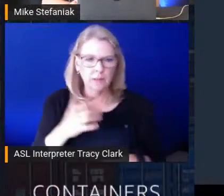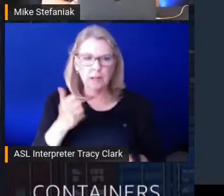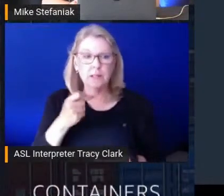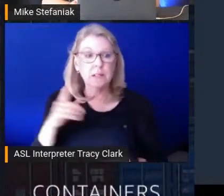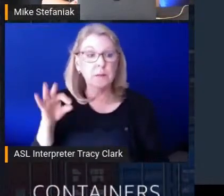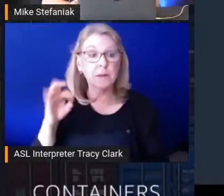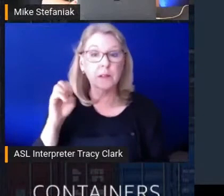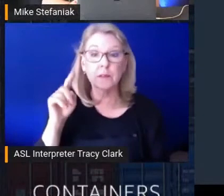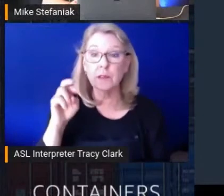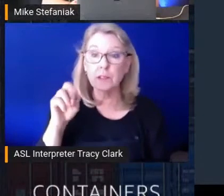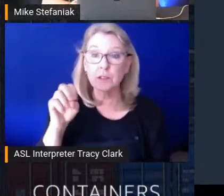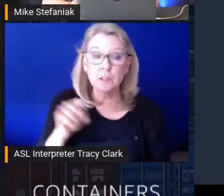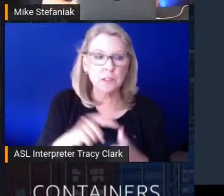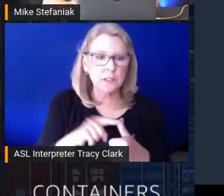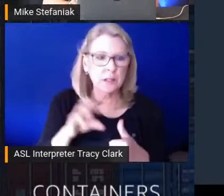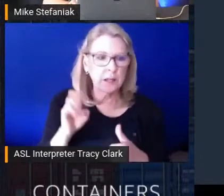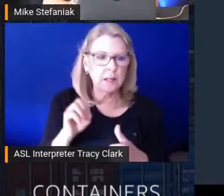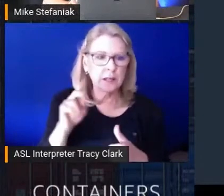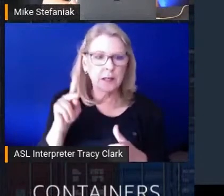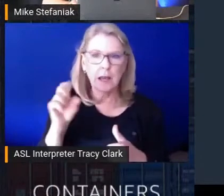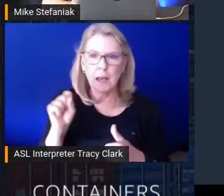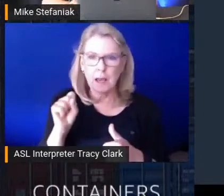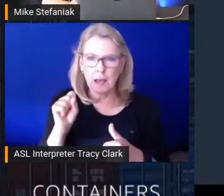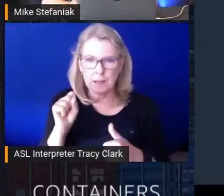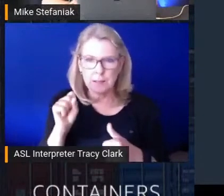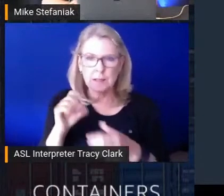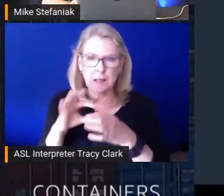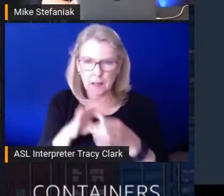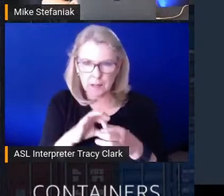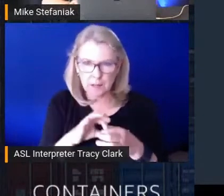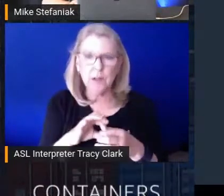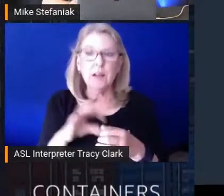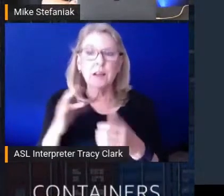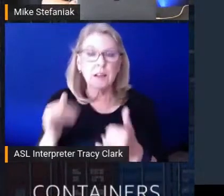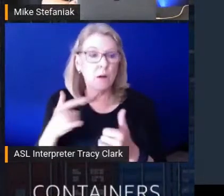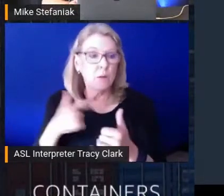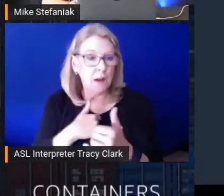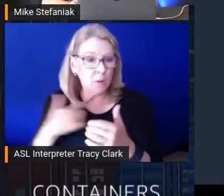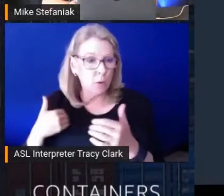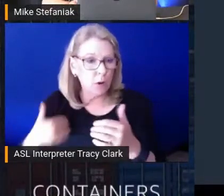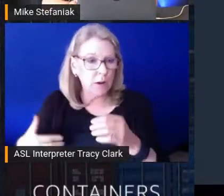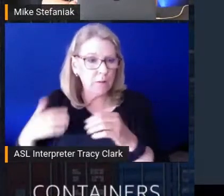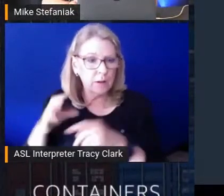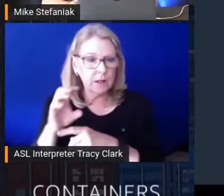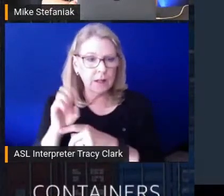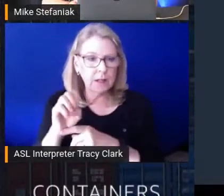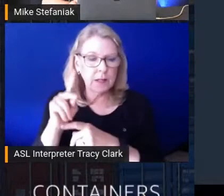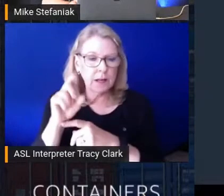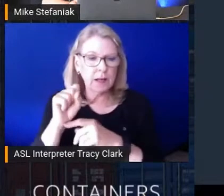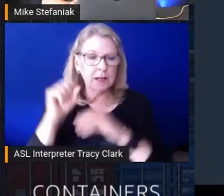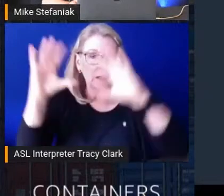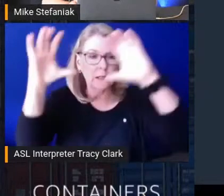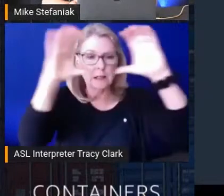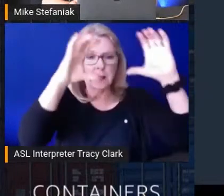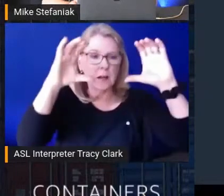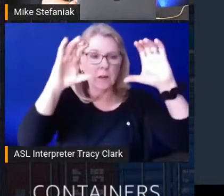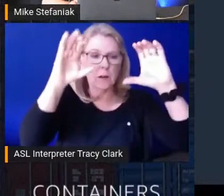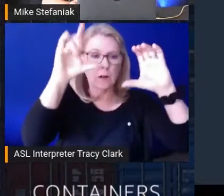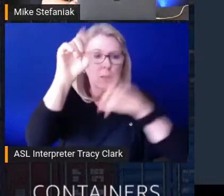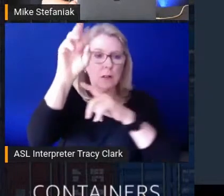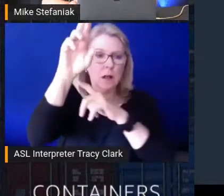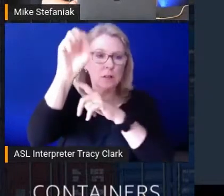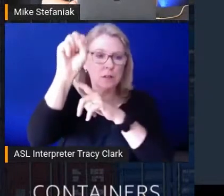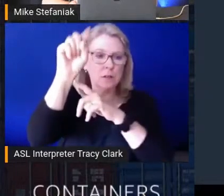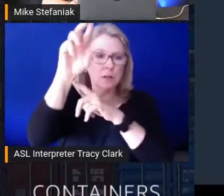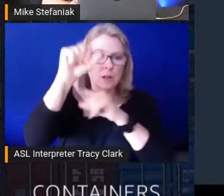connect non-EKS cloud clusters to the EKS console so you can observe and visualize what's going on in all of your clusters in a single